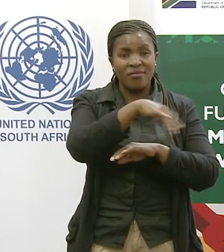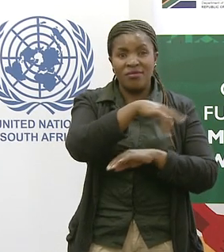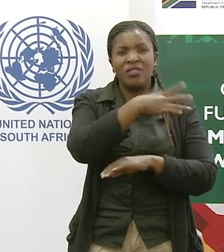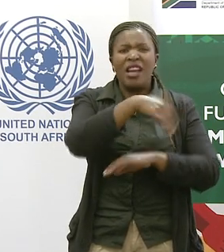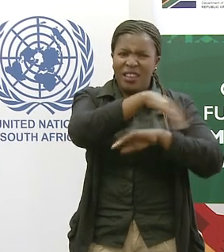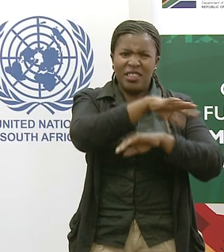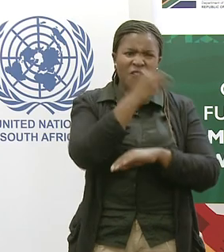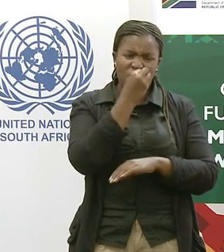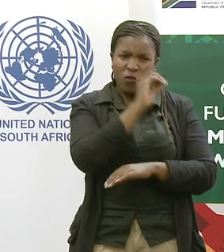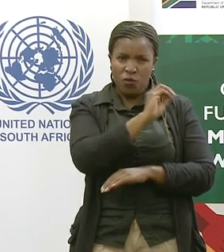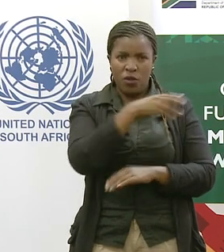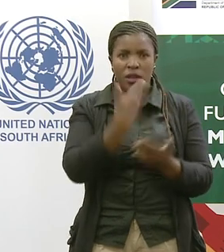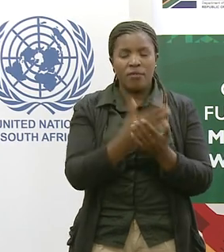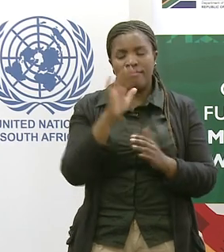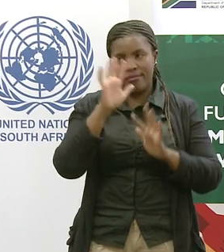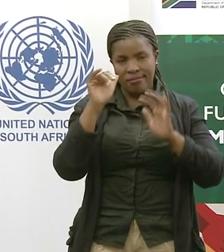snacks outside. Thanks very much.